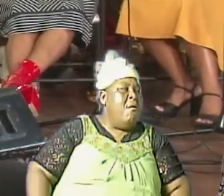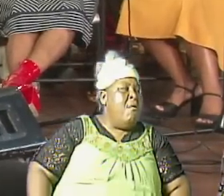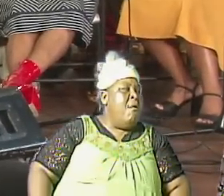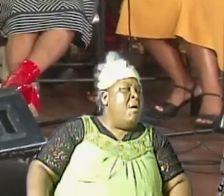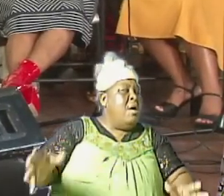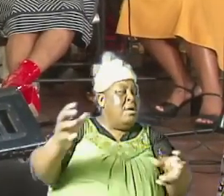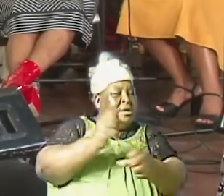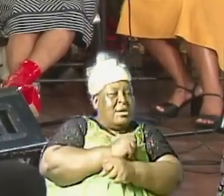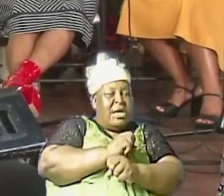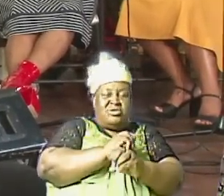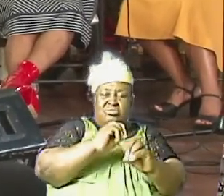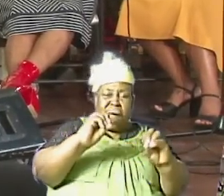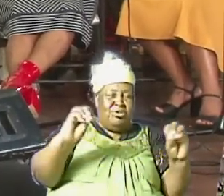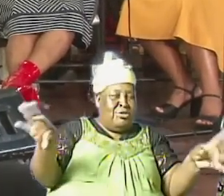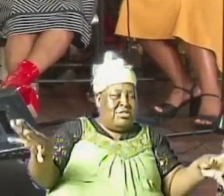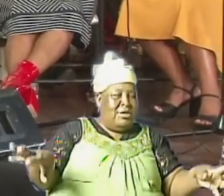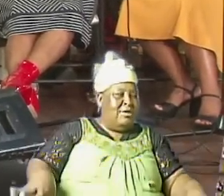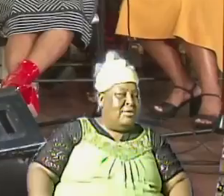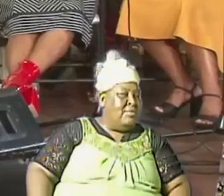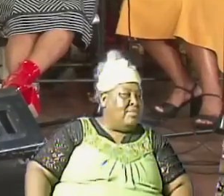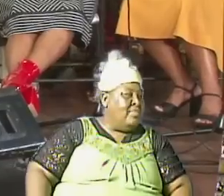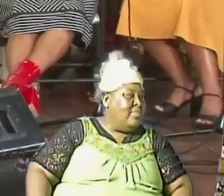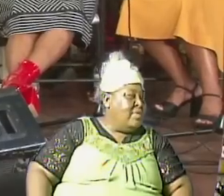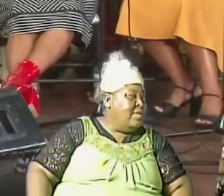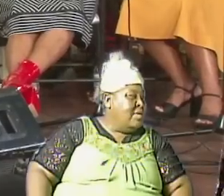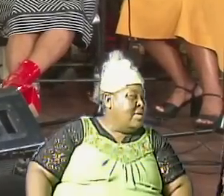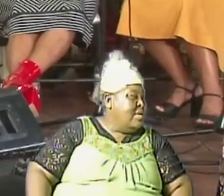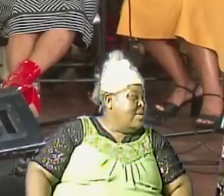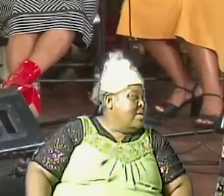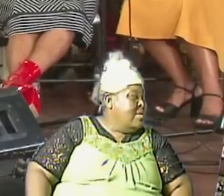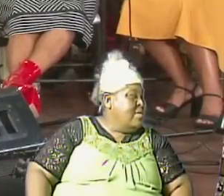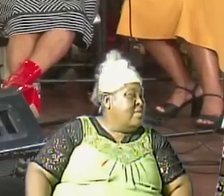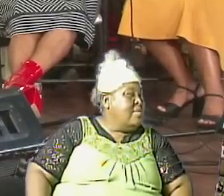And we have caught nothing.